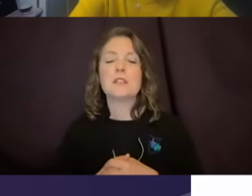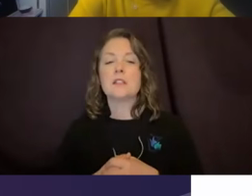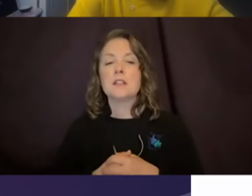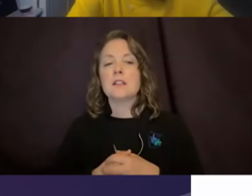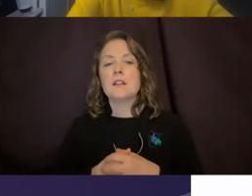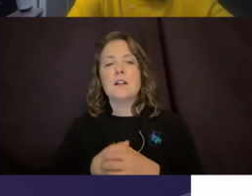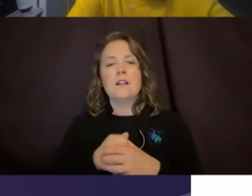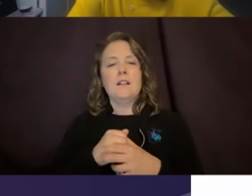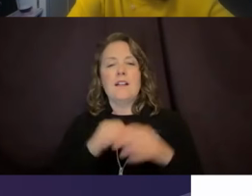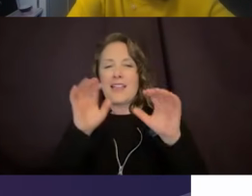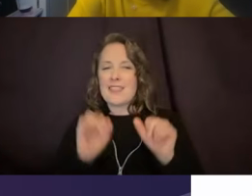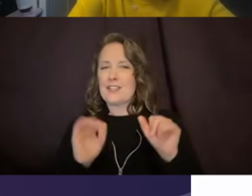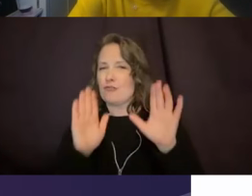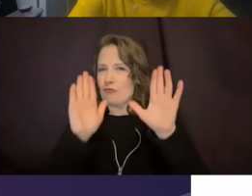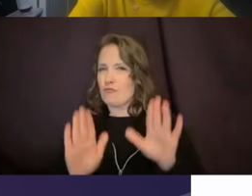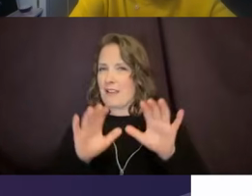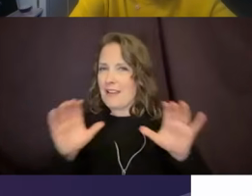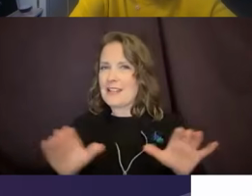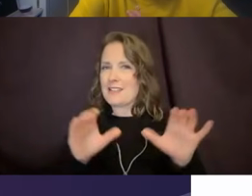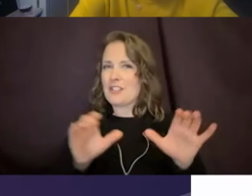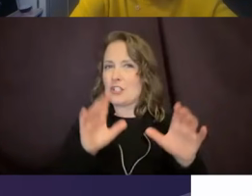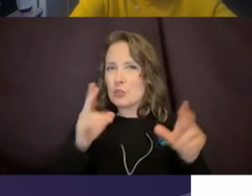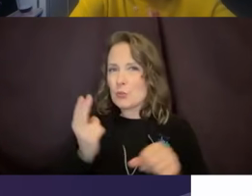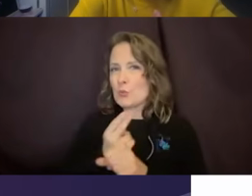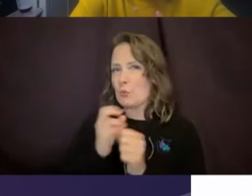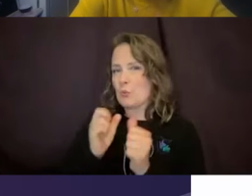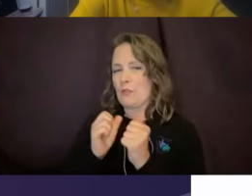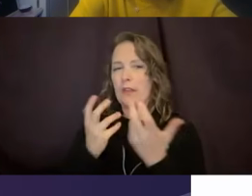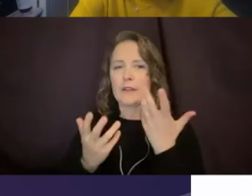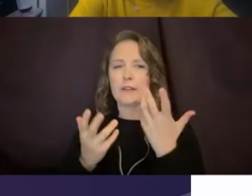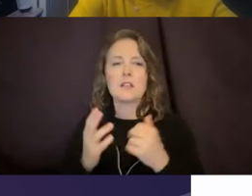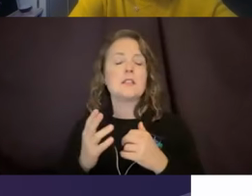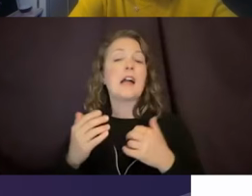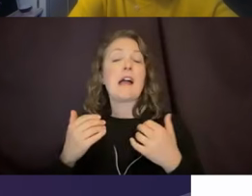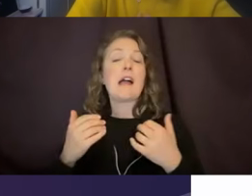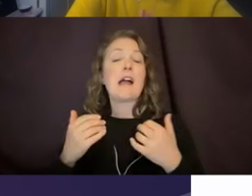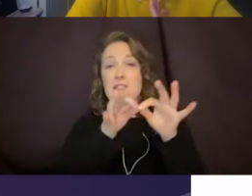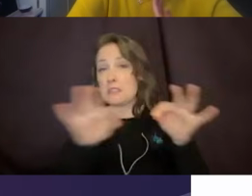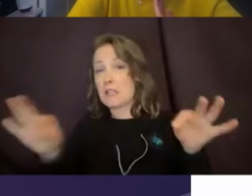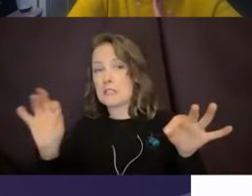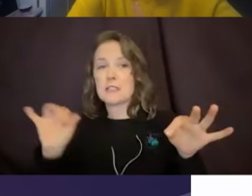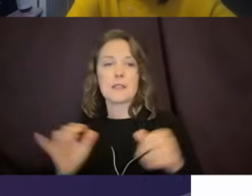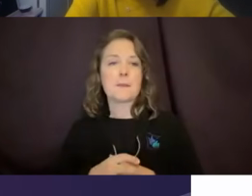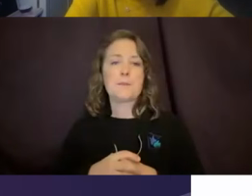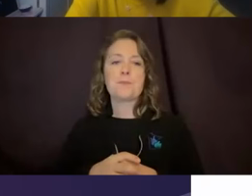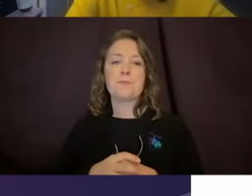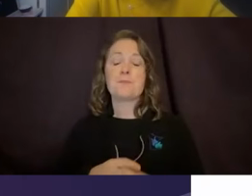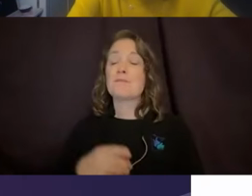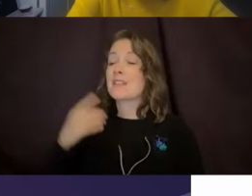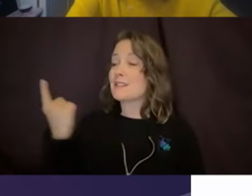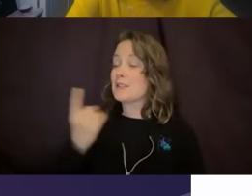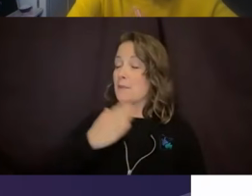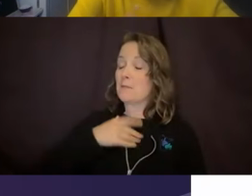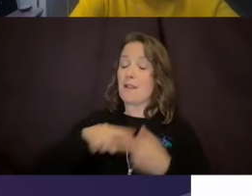these activities can be helpful. So having them complete sentences of, something that my friends like about me